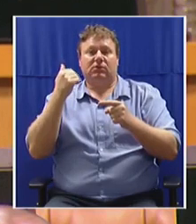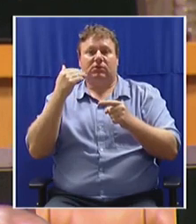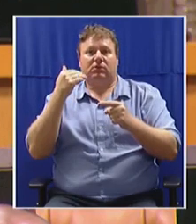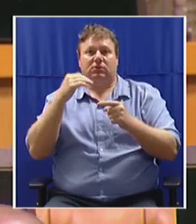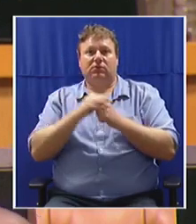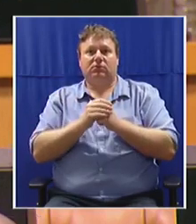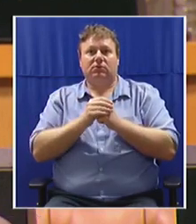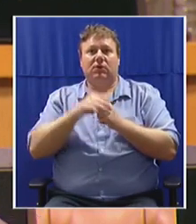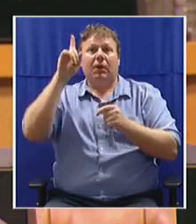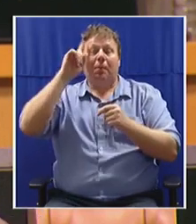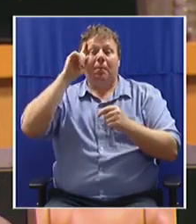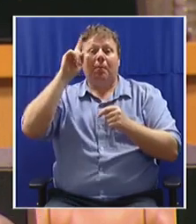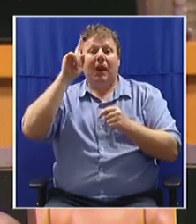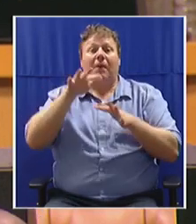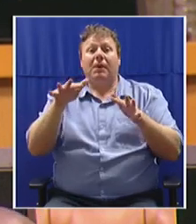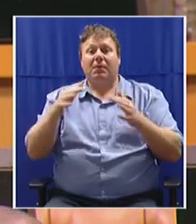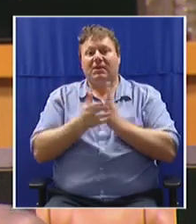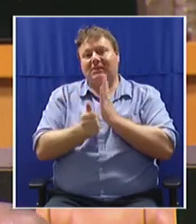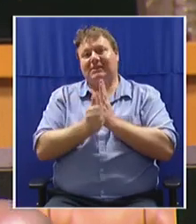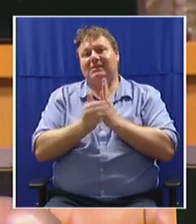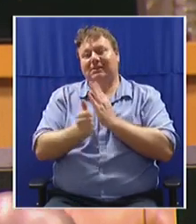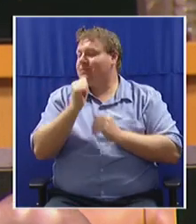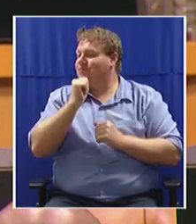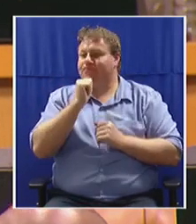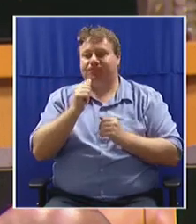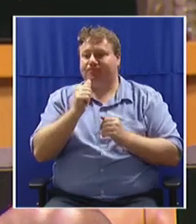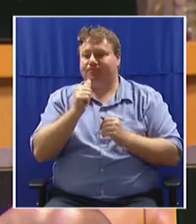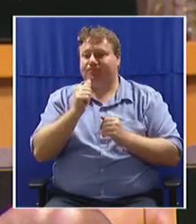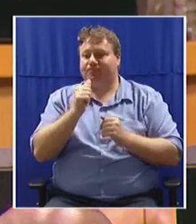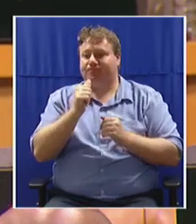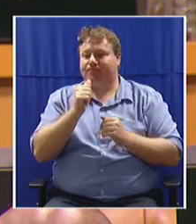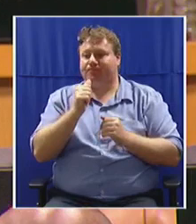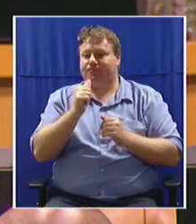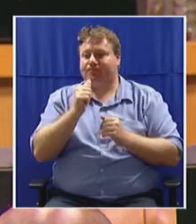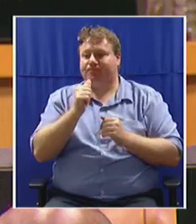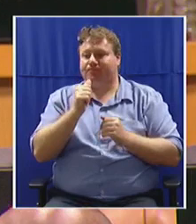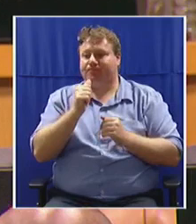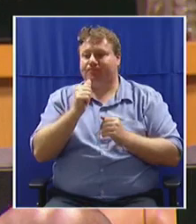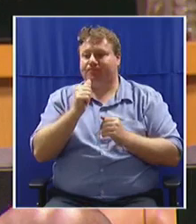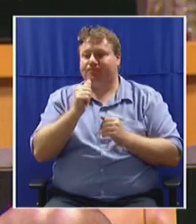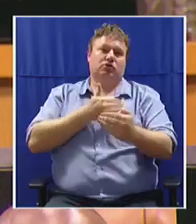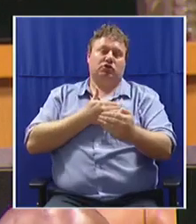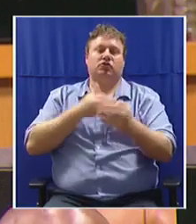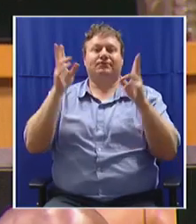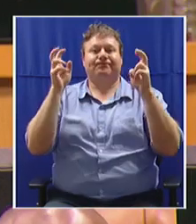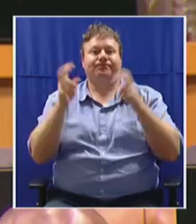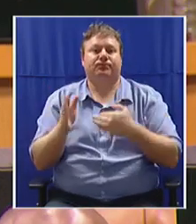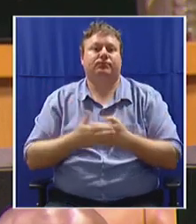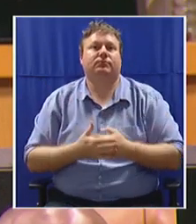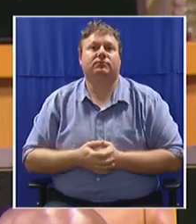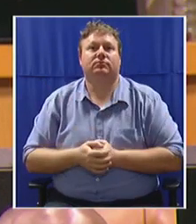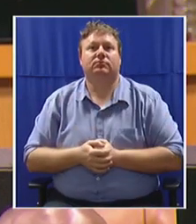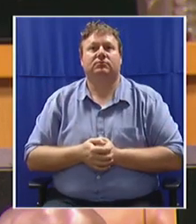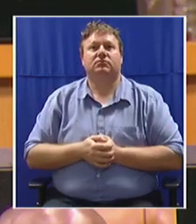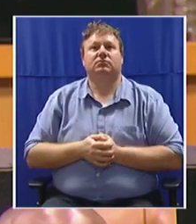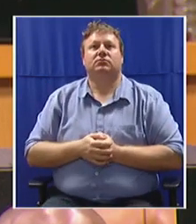acquiring skills, which is the crux of youth unemployment and a sign of regression, close quote. Deputy President,